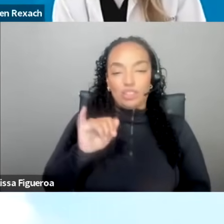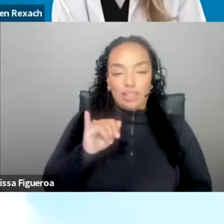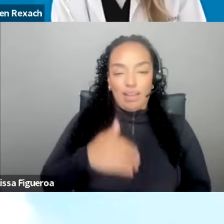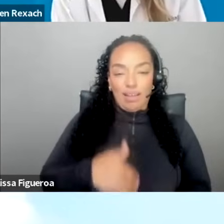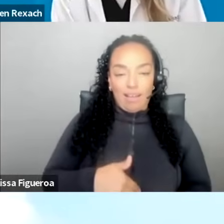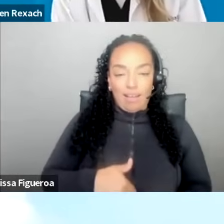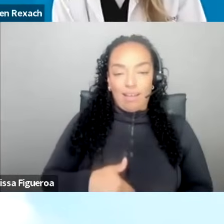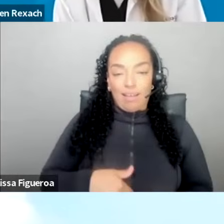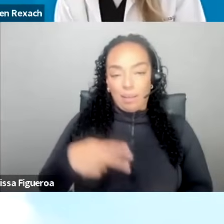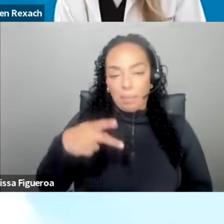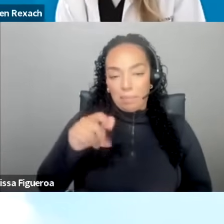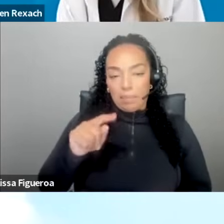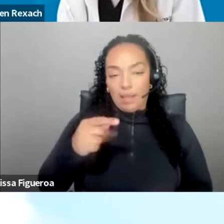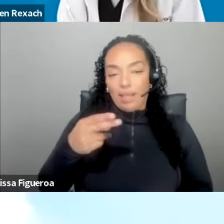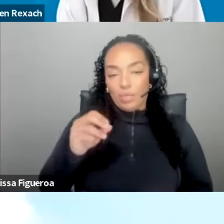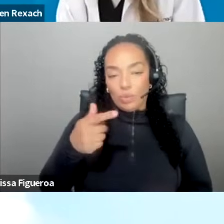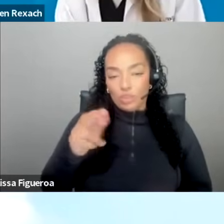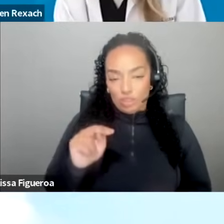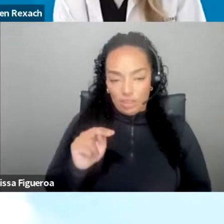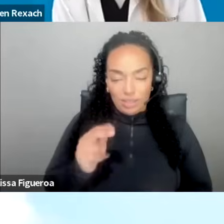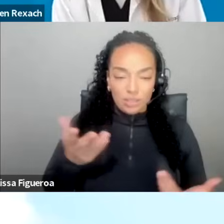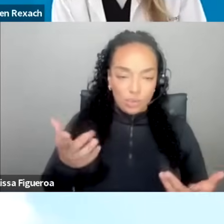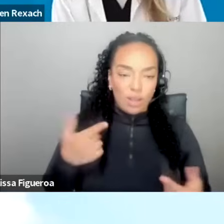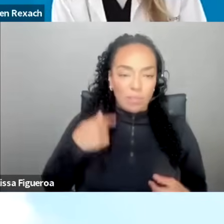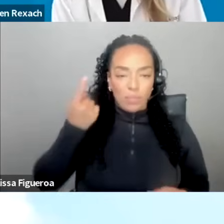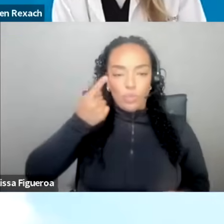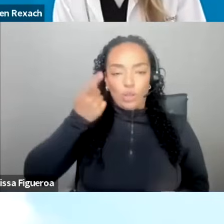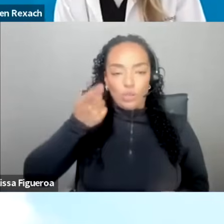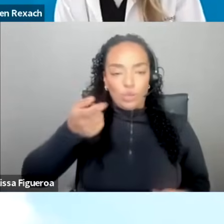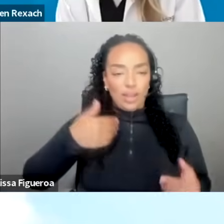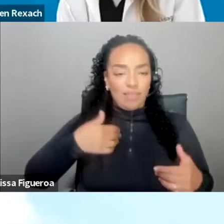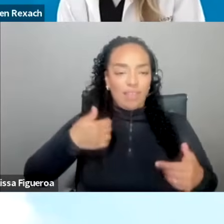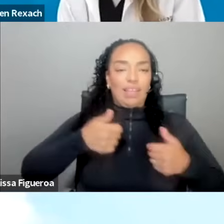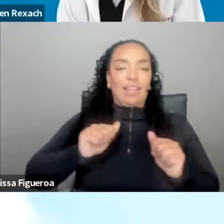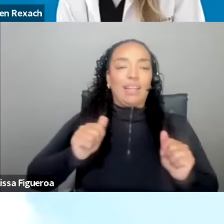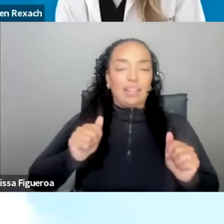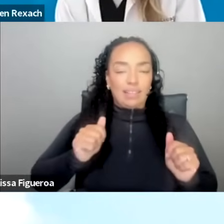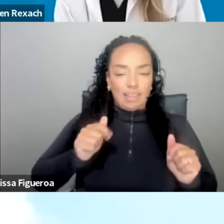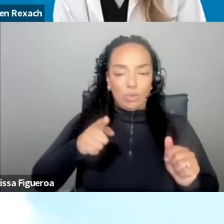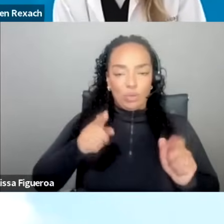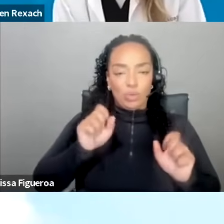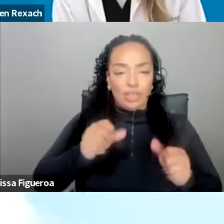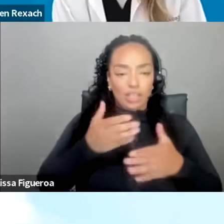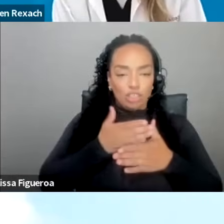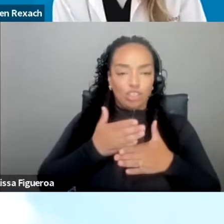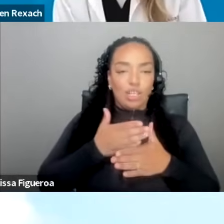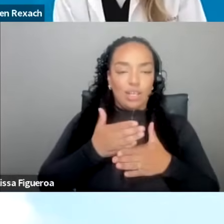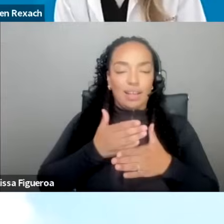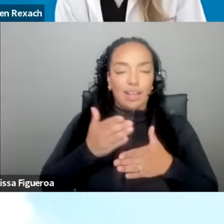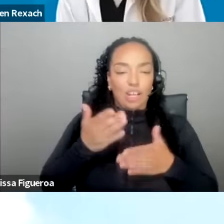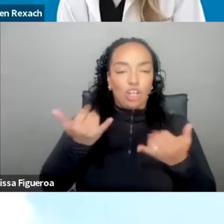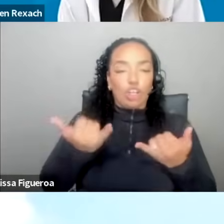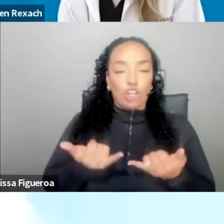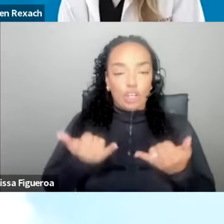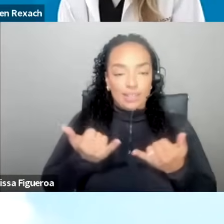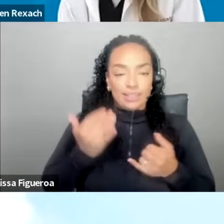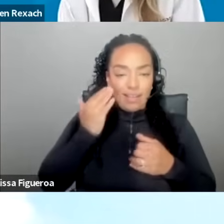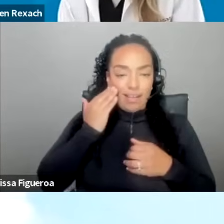have anything that you could share about current knowledge about the risk of influenza virus